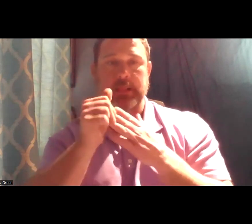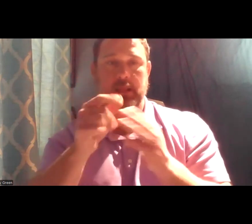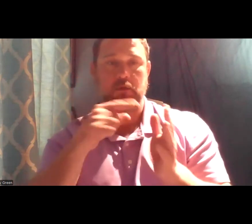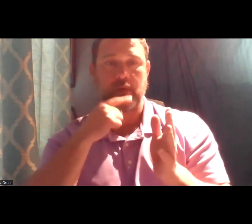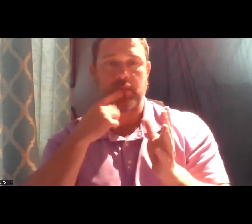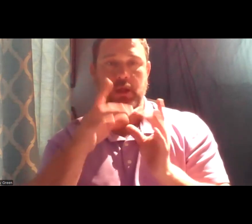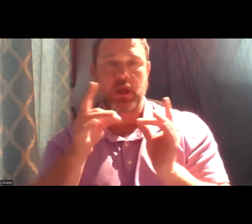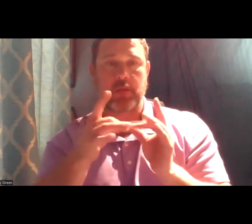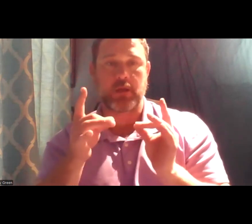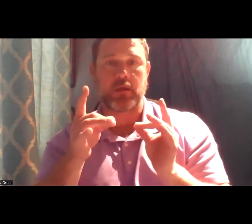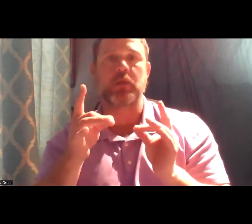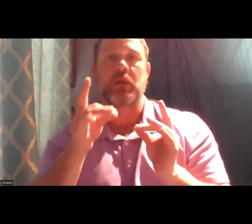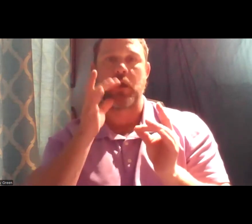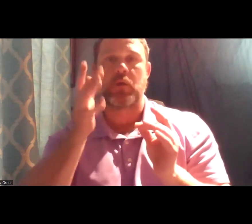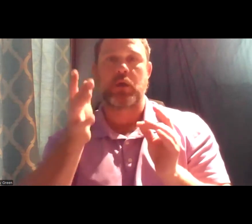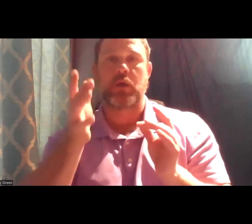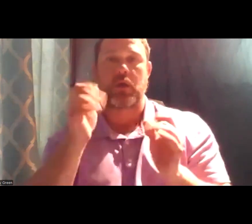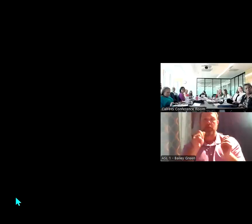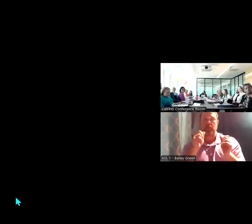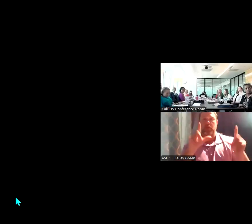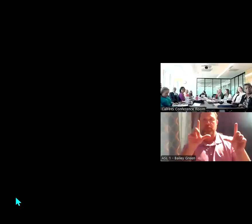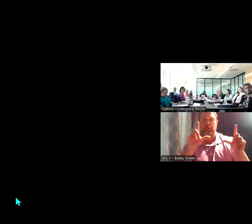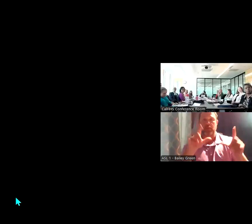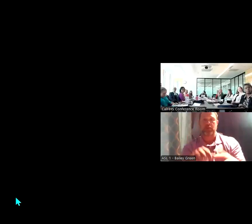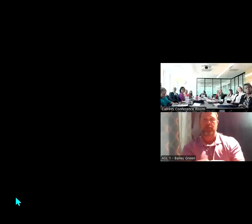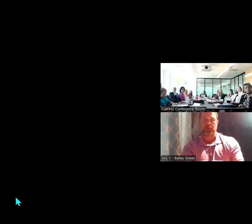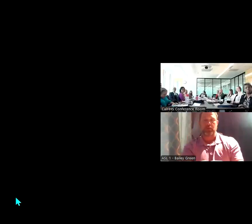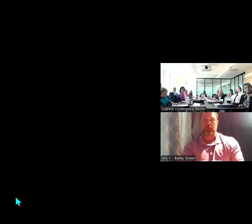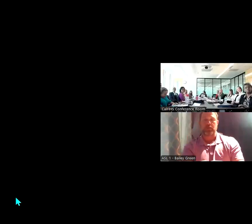comment? I will. Can we put up the public comment slide?